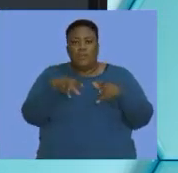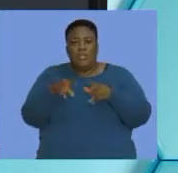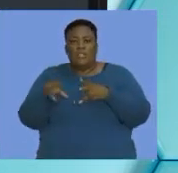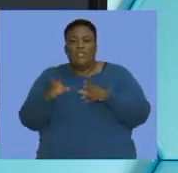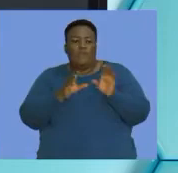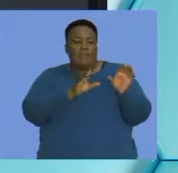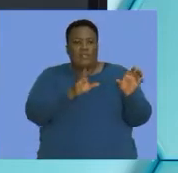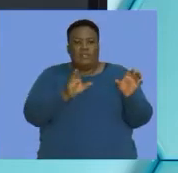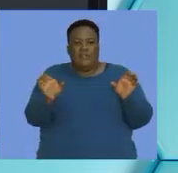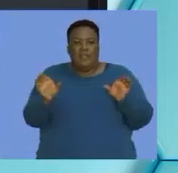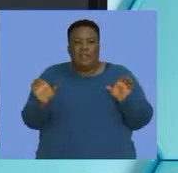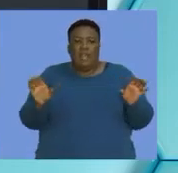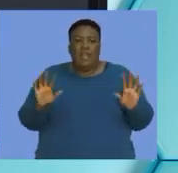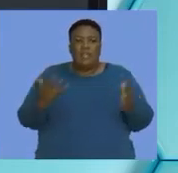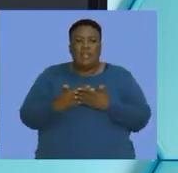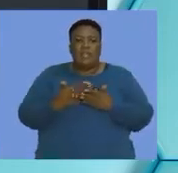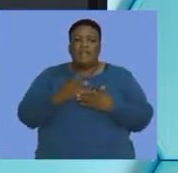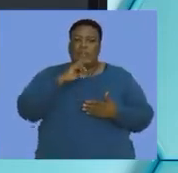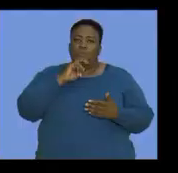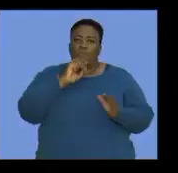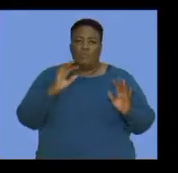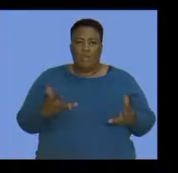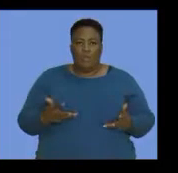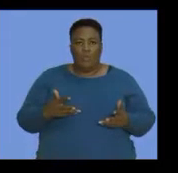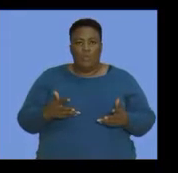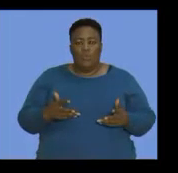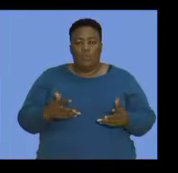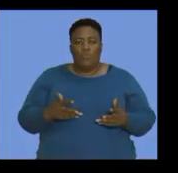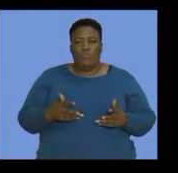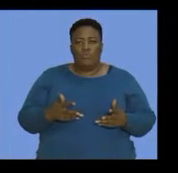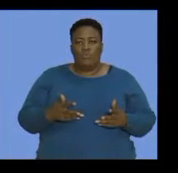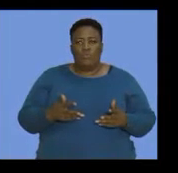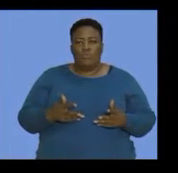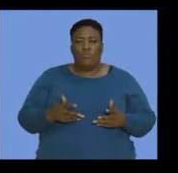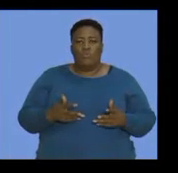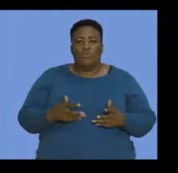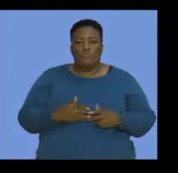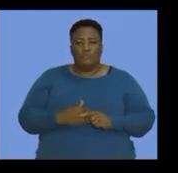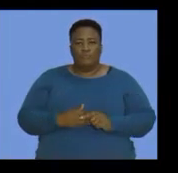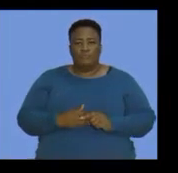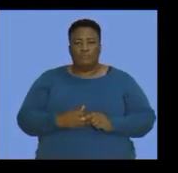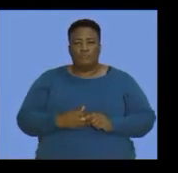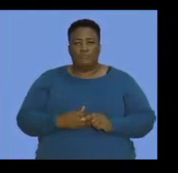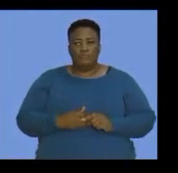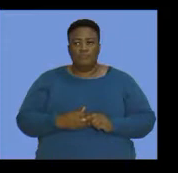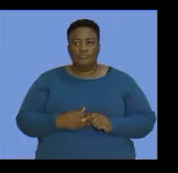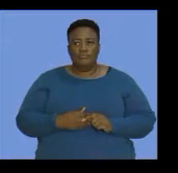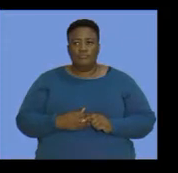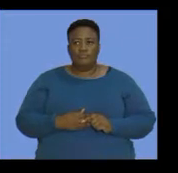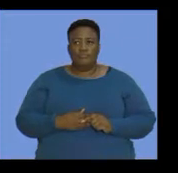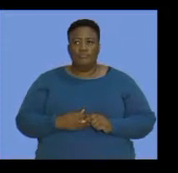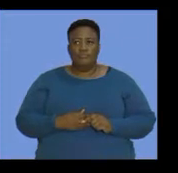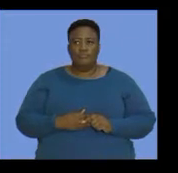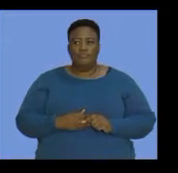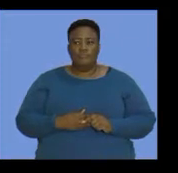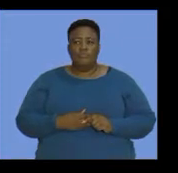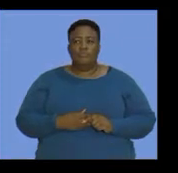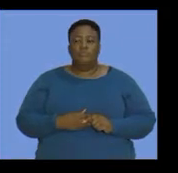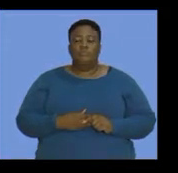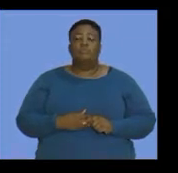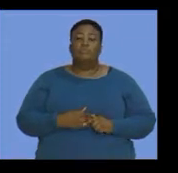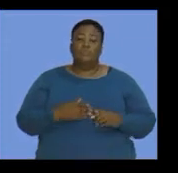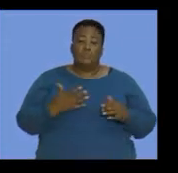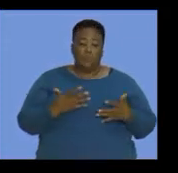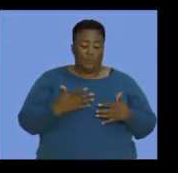classifying waste products can be used in terms of differentiating what solid waste is. So, solid